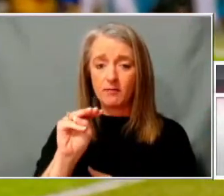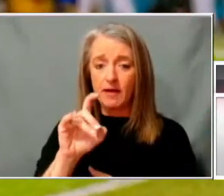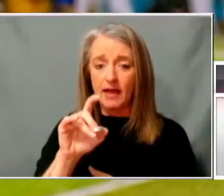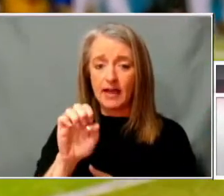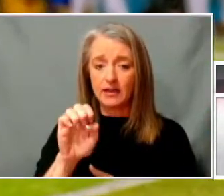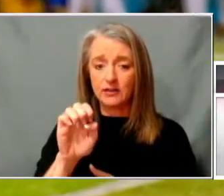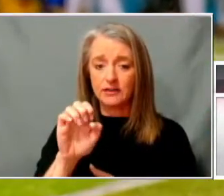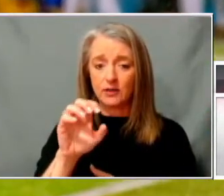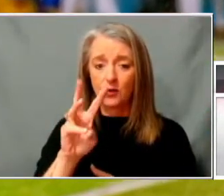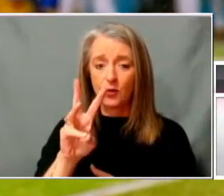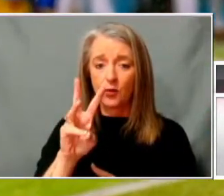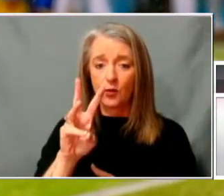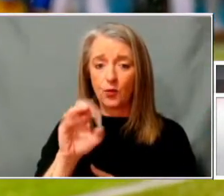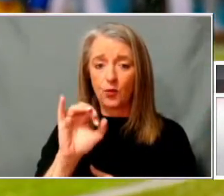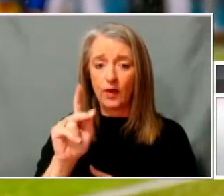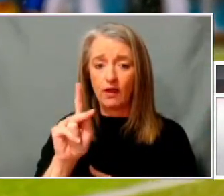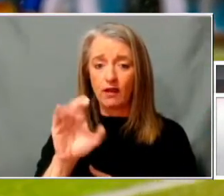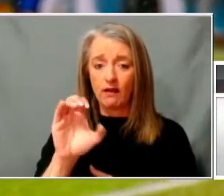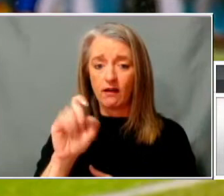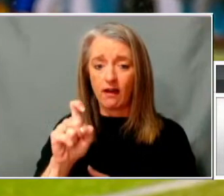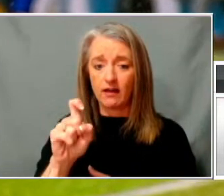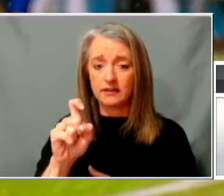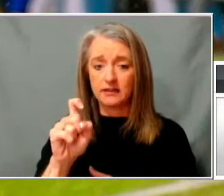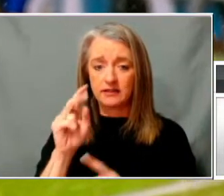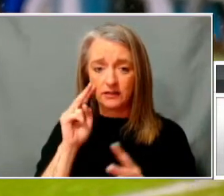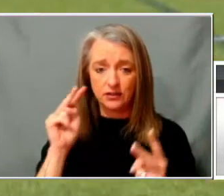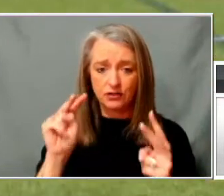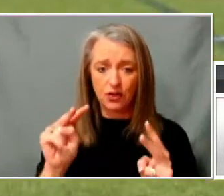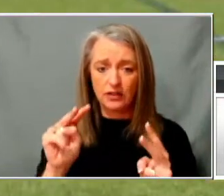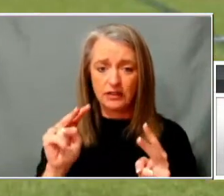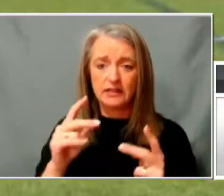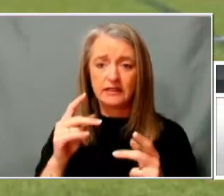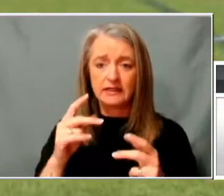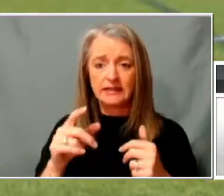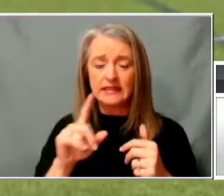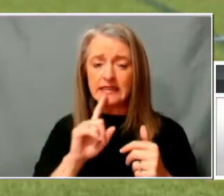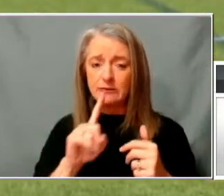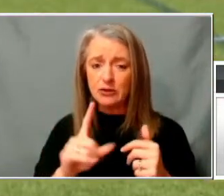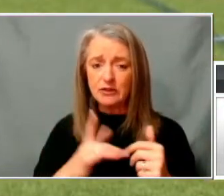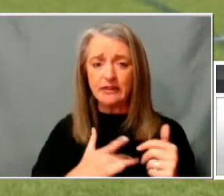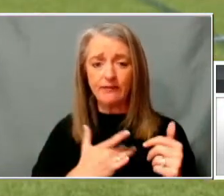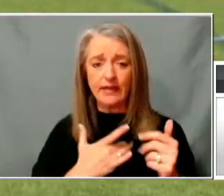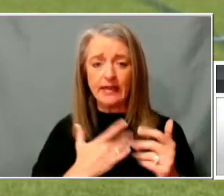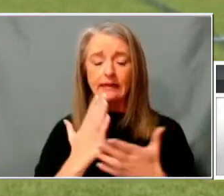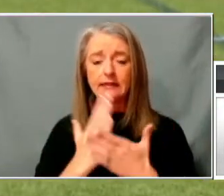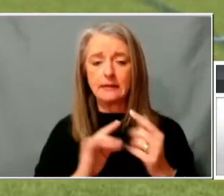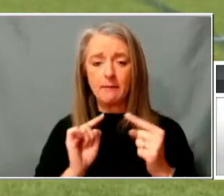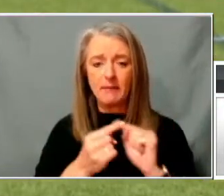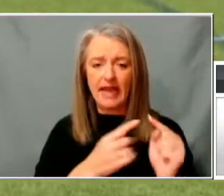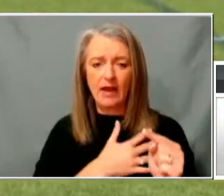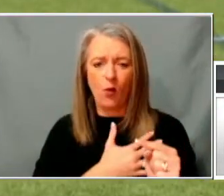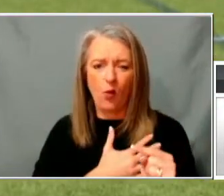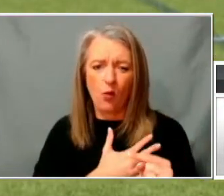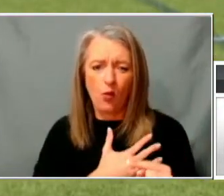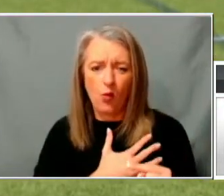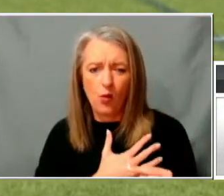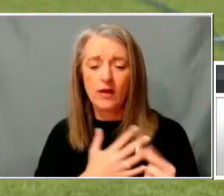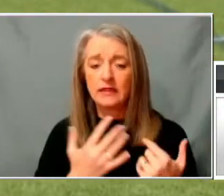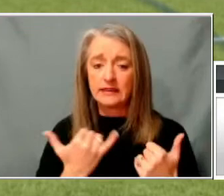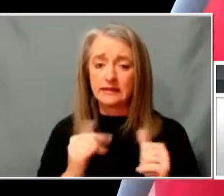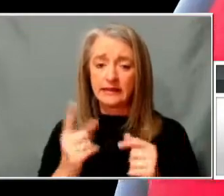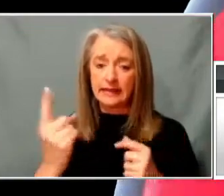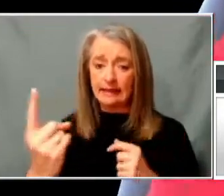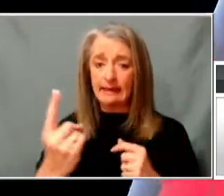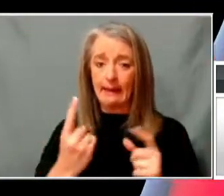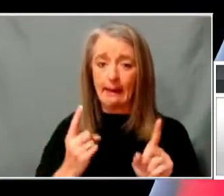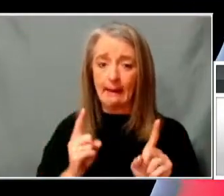sideline watching. Probably with every snap, had a lot of adrenaline going. He was feeling some type of pinch, pain, numbness, and he'd come to the